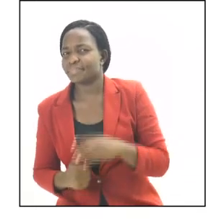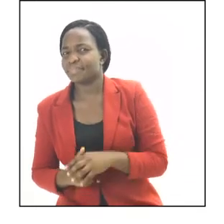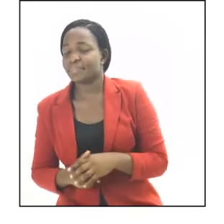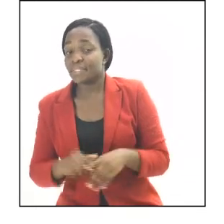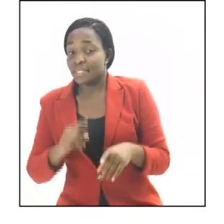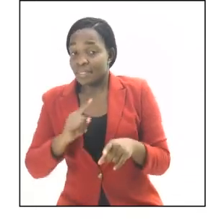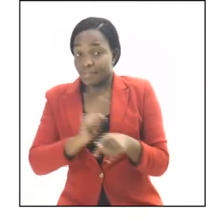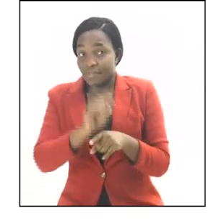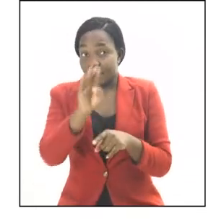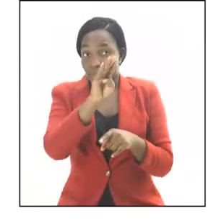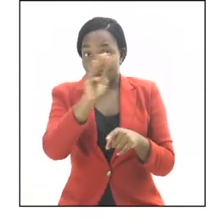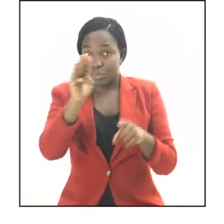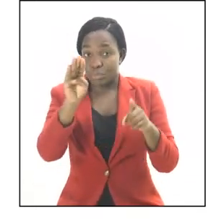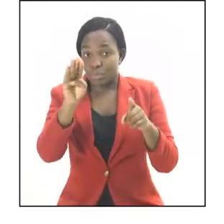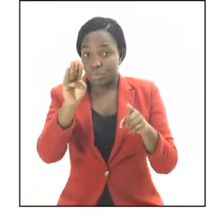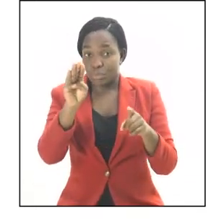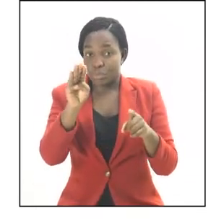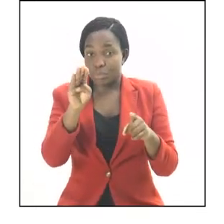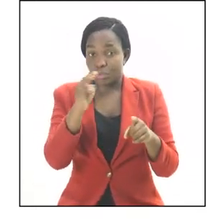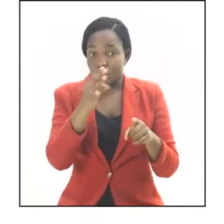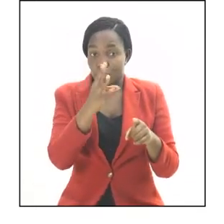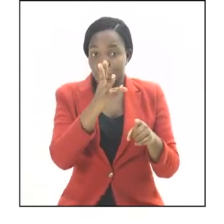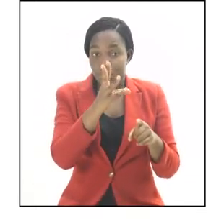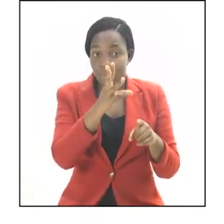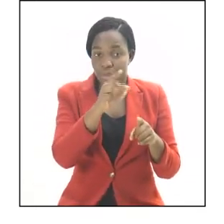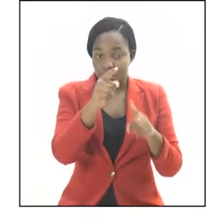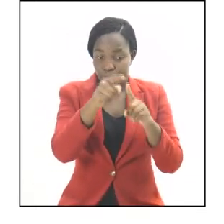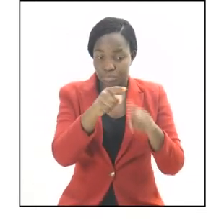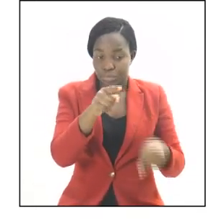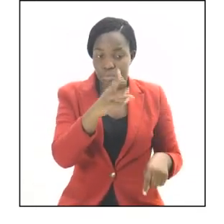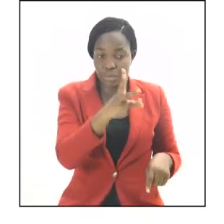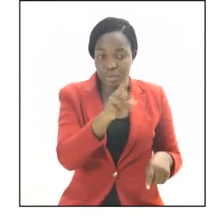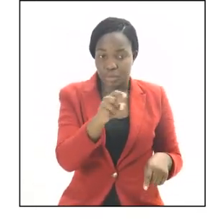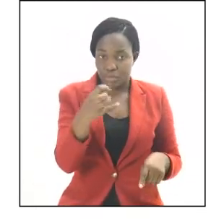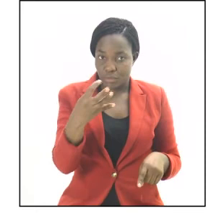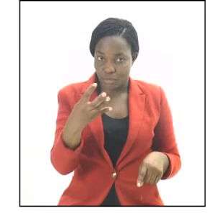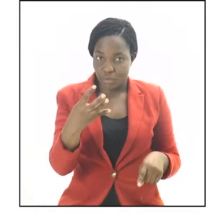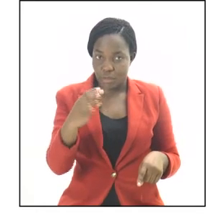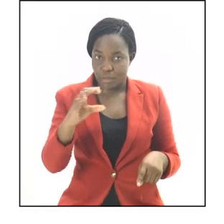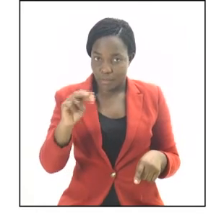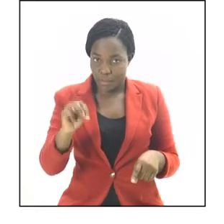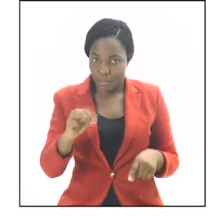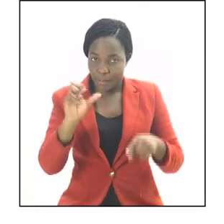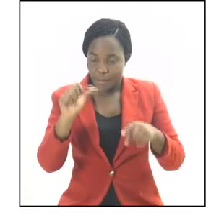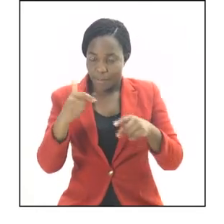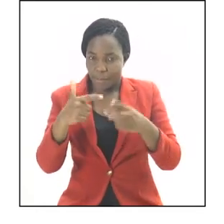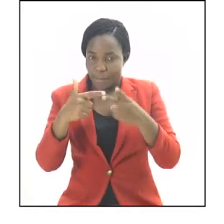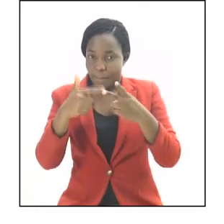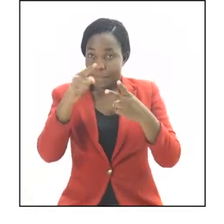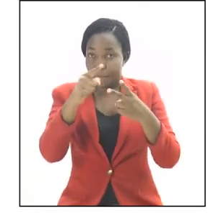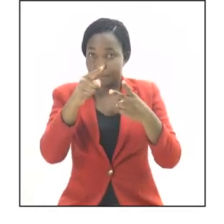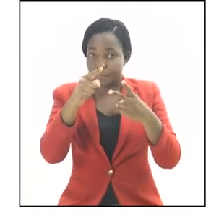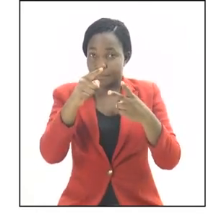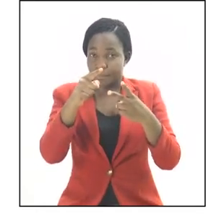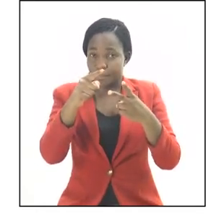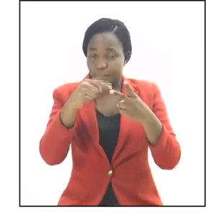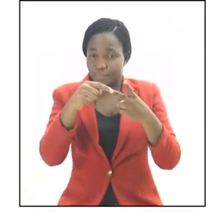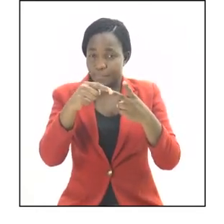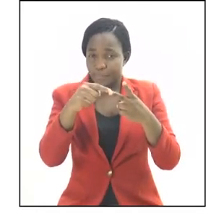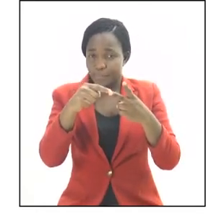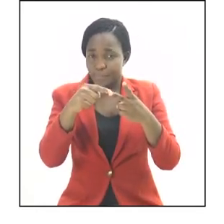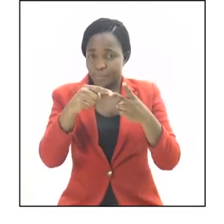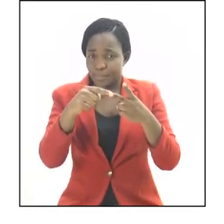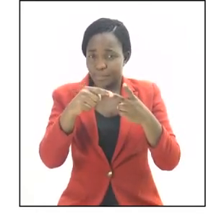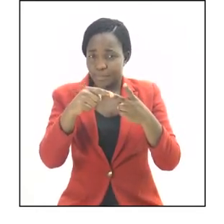first side here is 6.4 centimeters. The other side looks